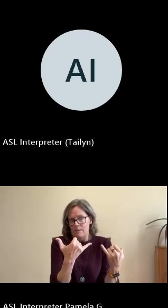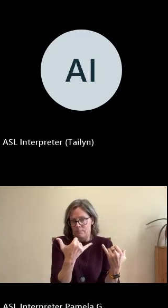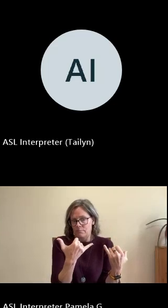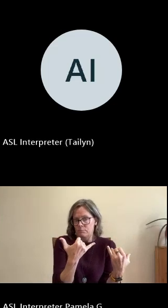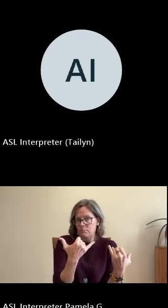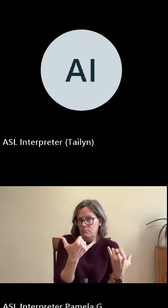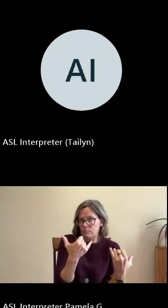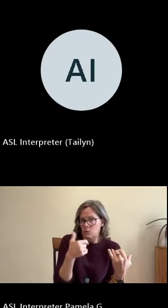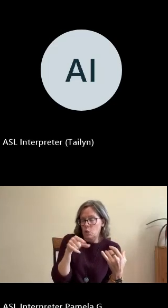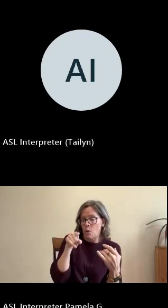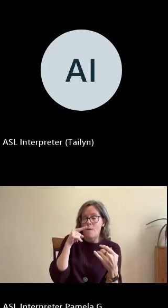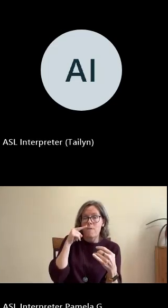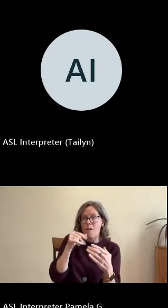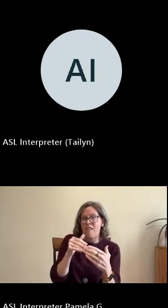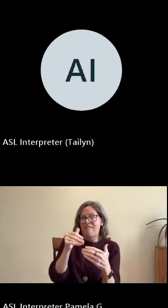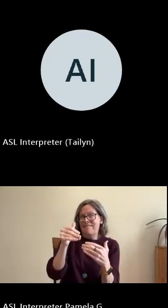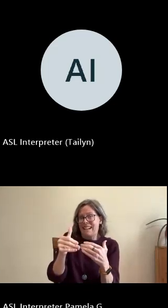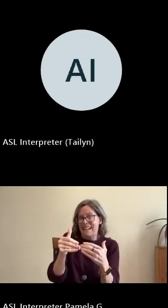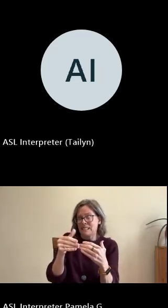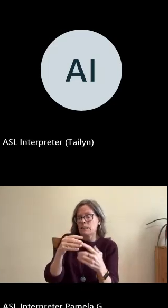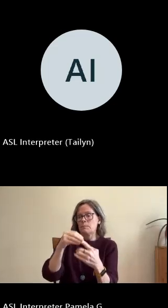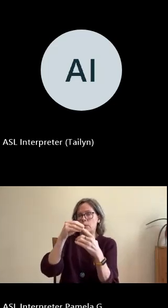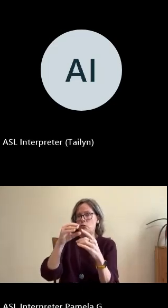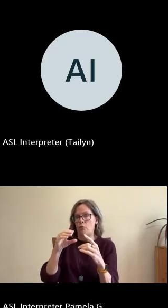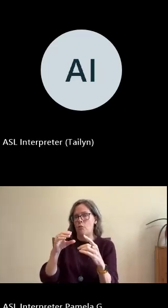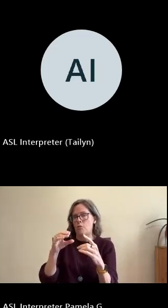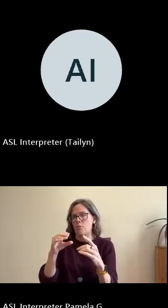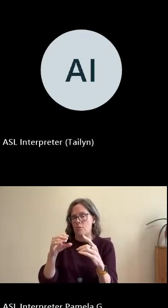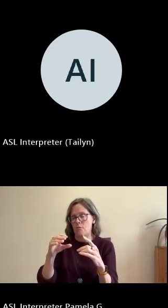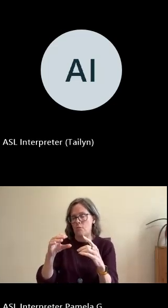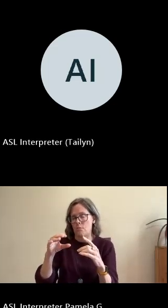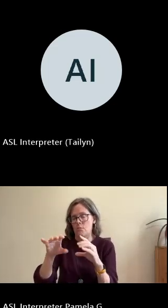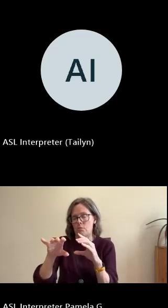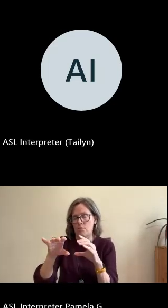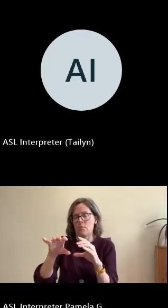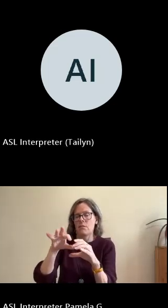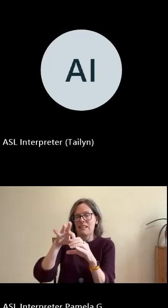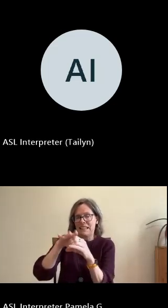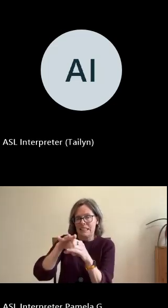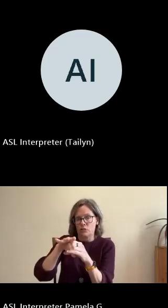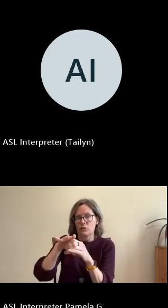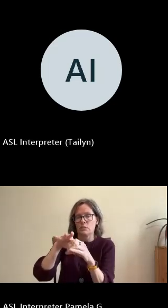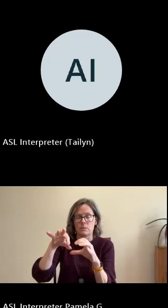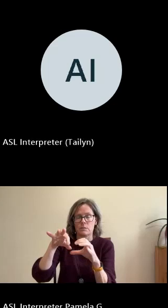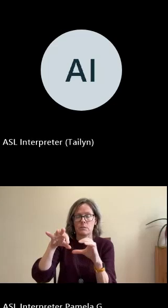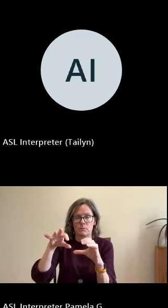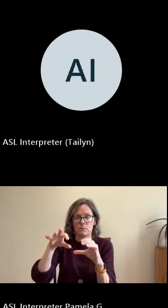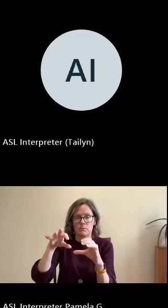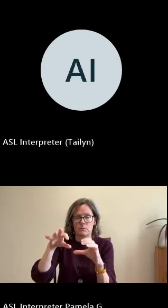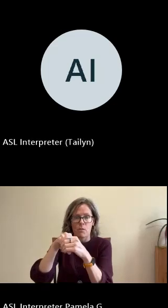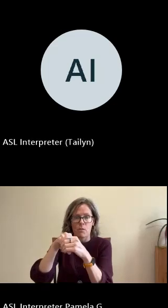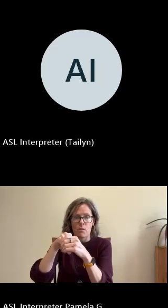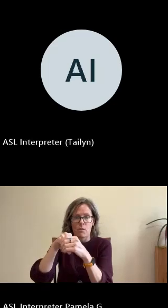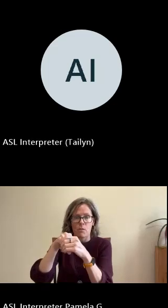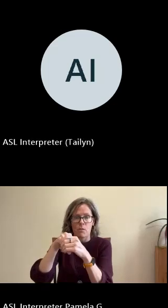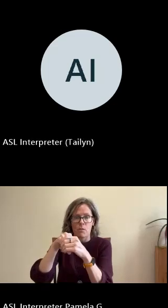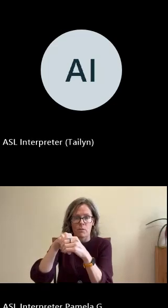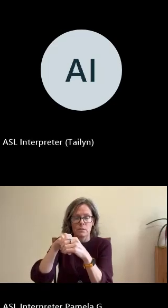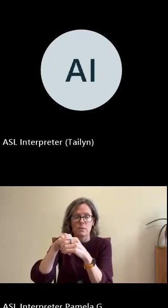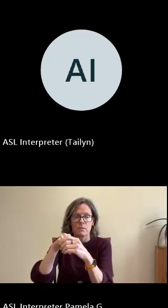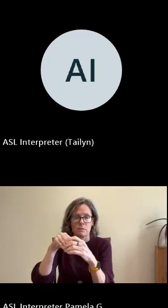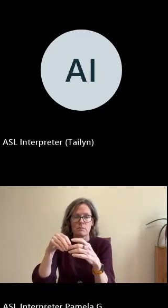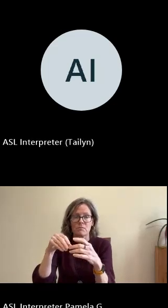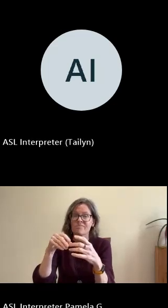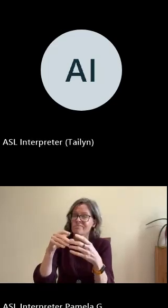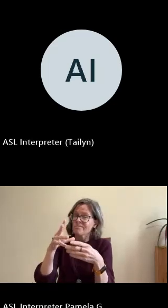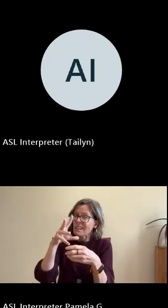our spring, or in our special elections that include everything, including for